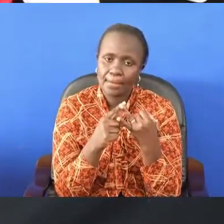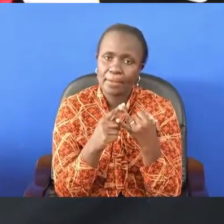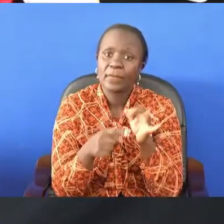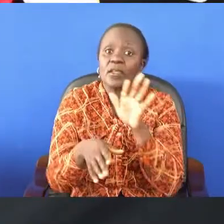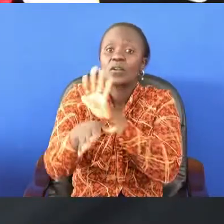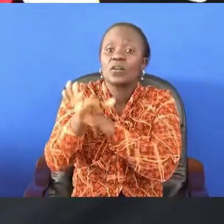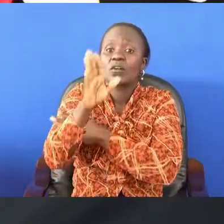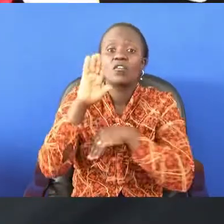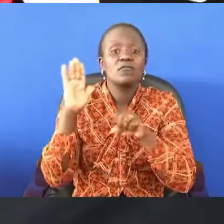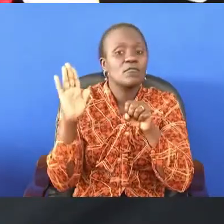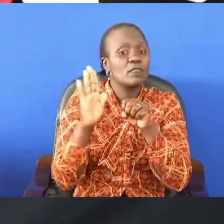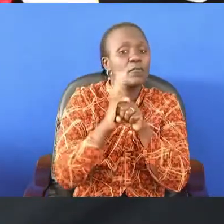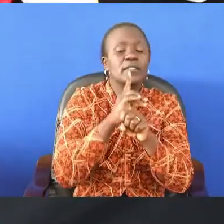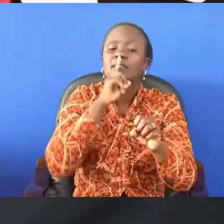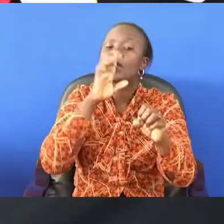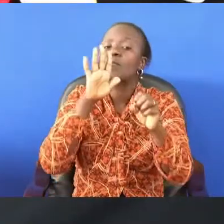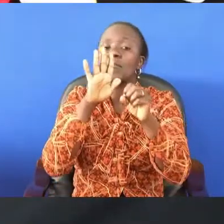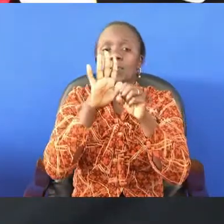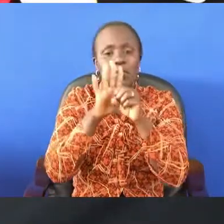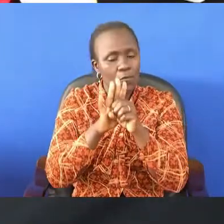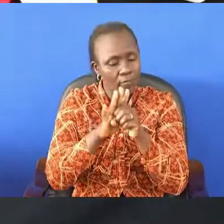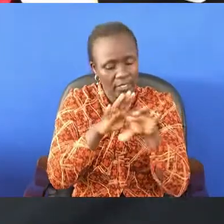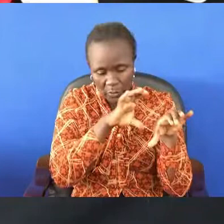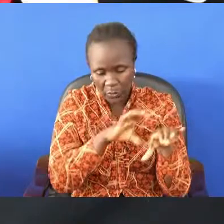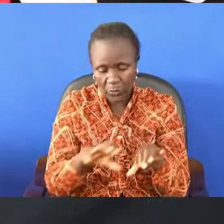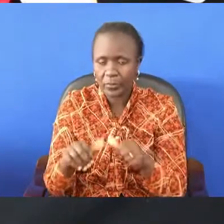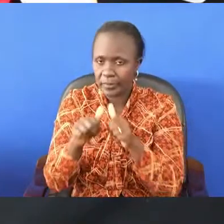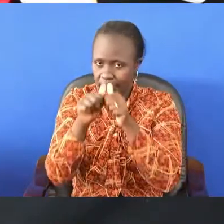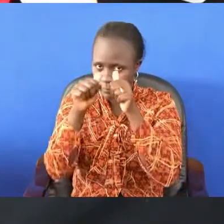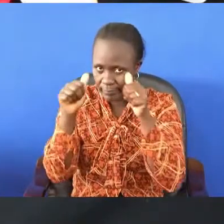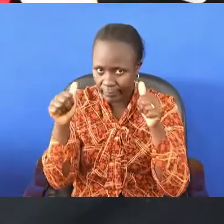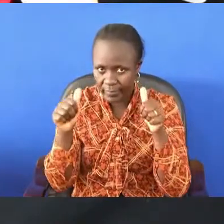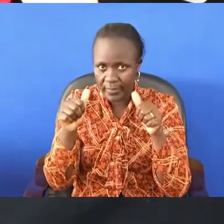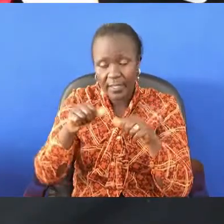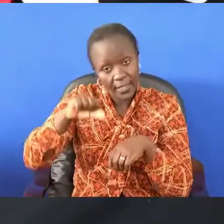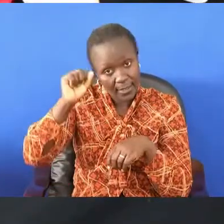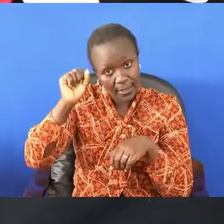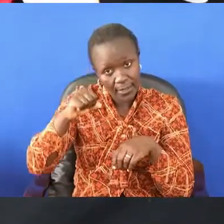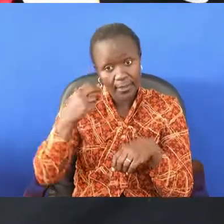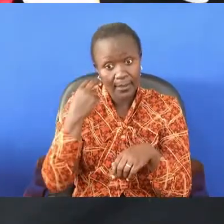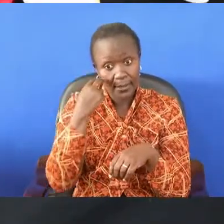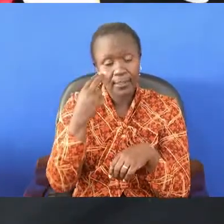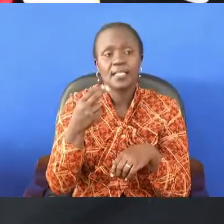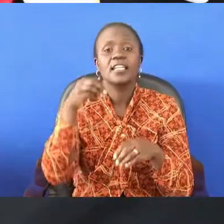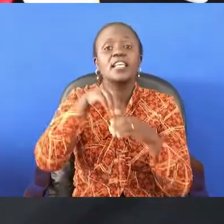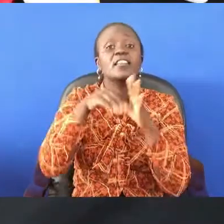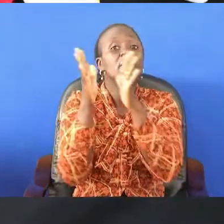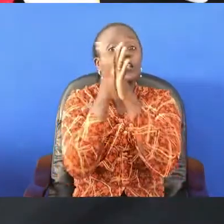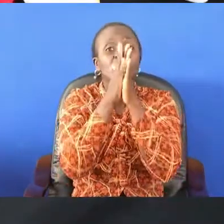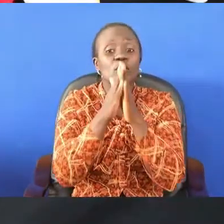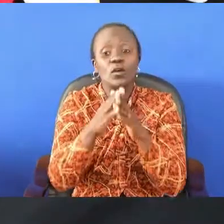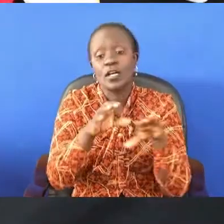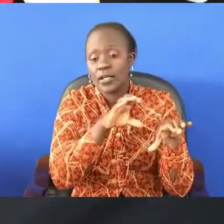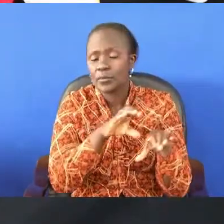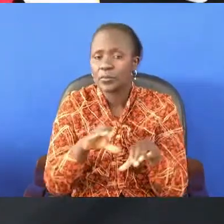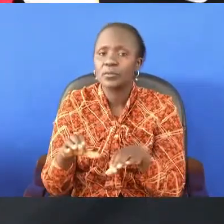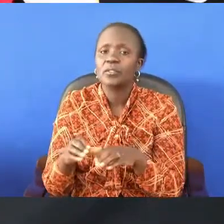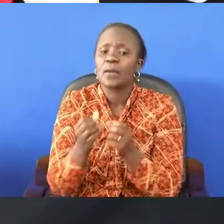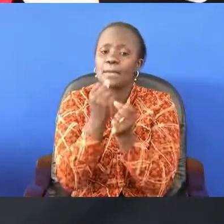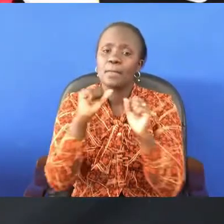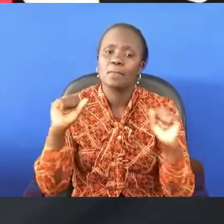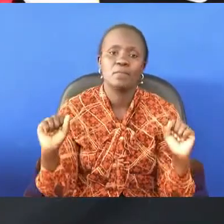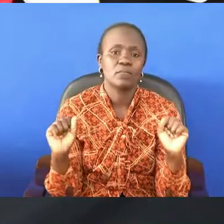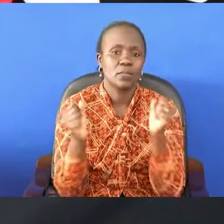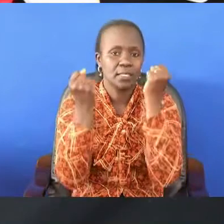God fulfills the promises. Yeah, that is seen in the story. He fulfilled by